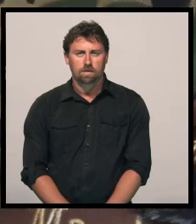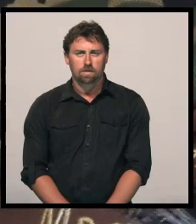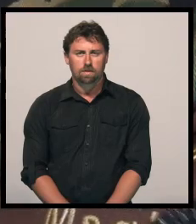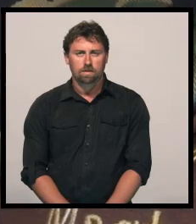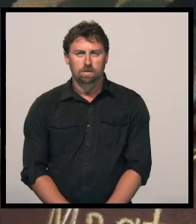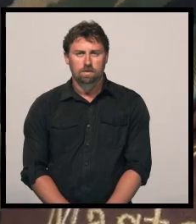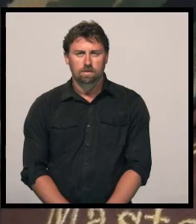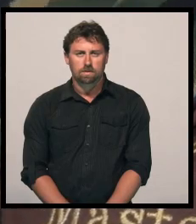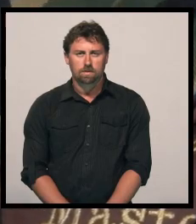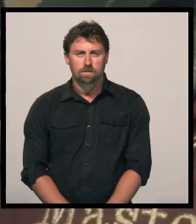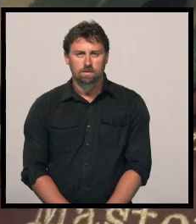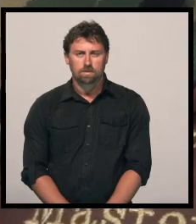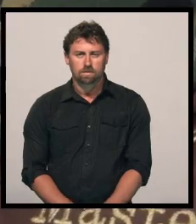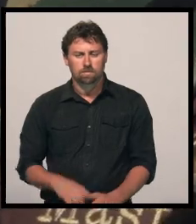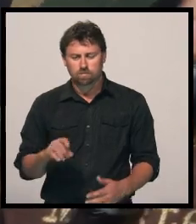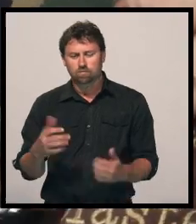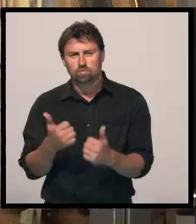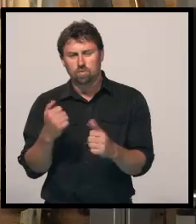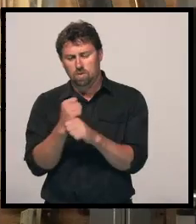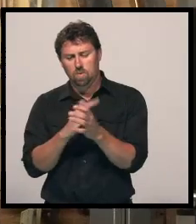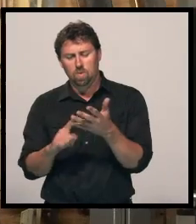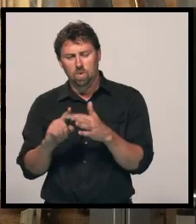Make sure you get a nice lot of glue in there.